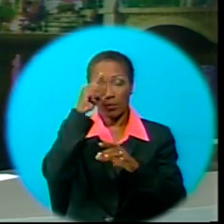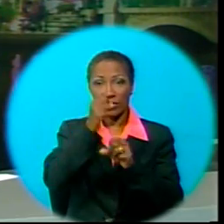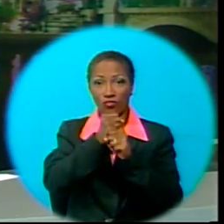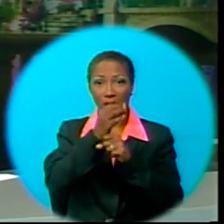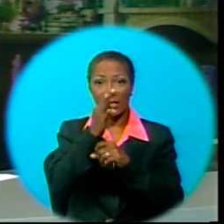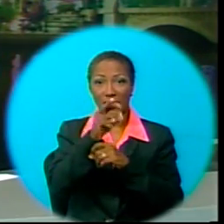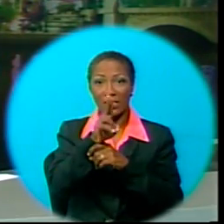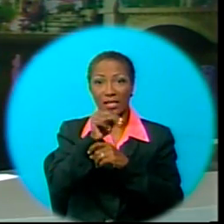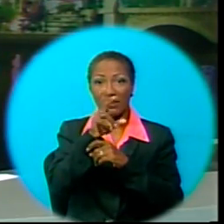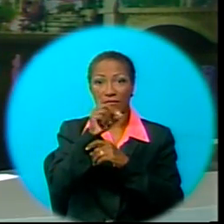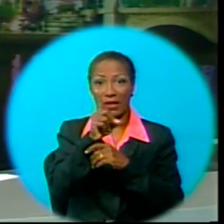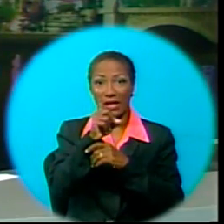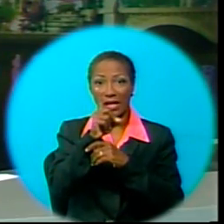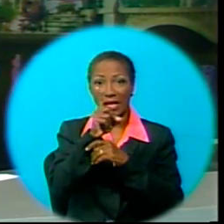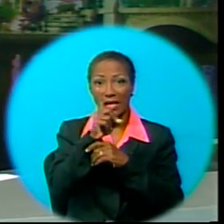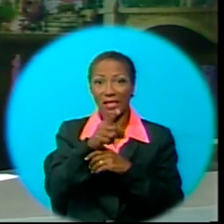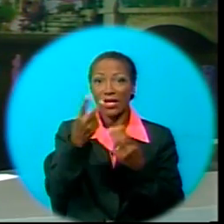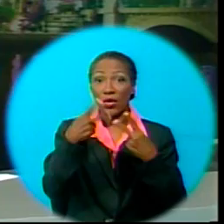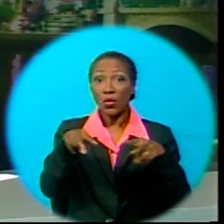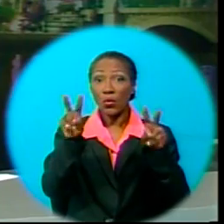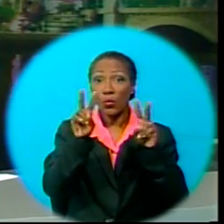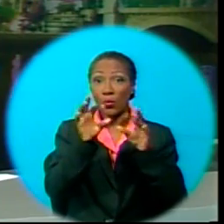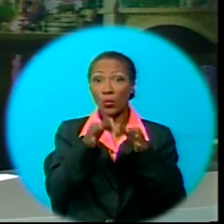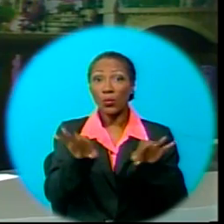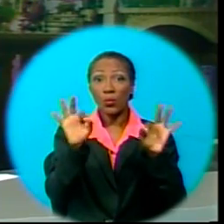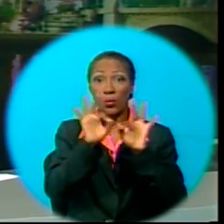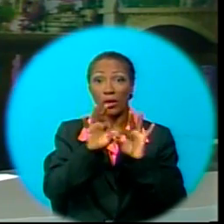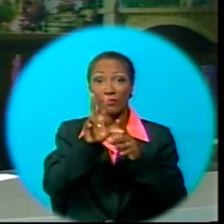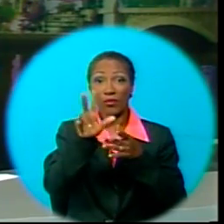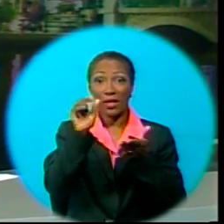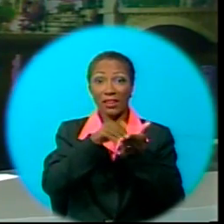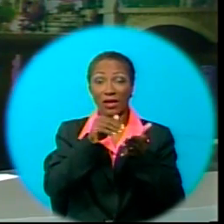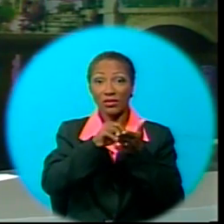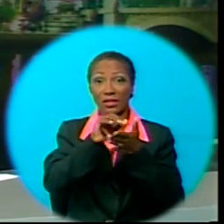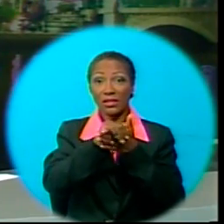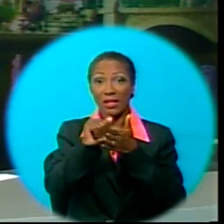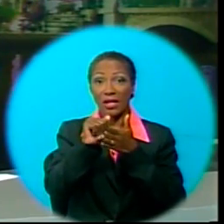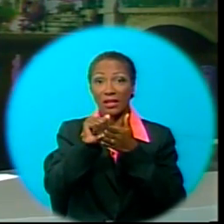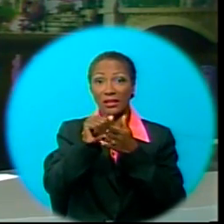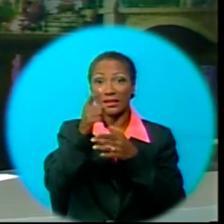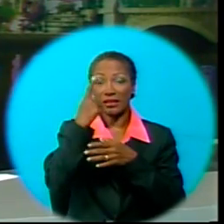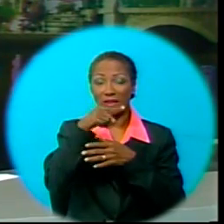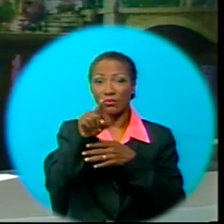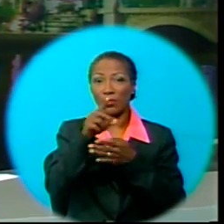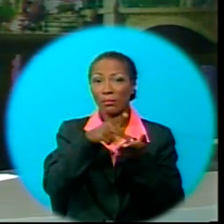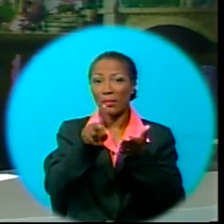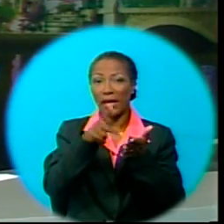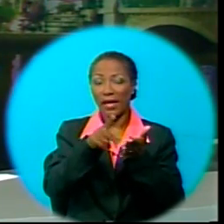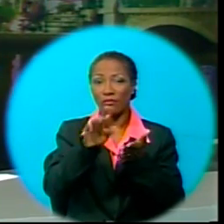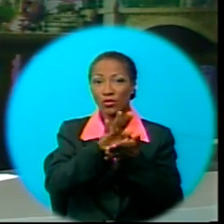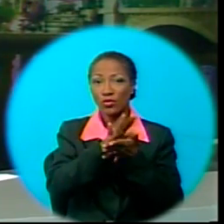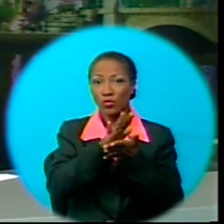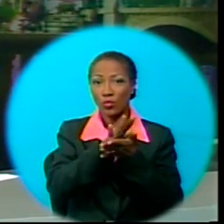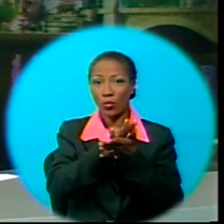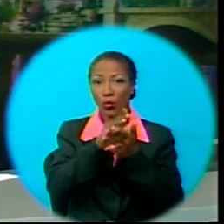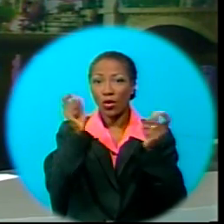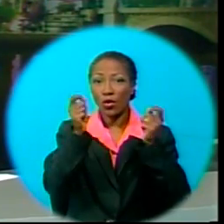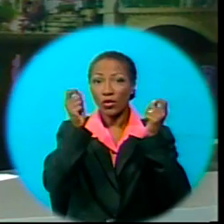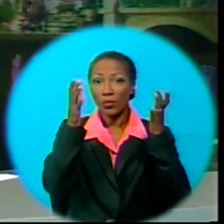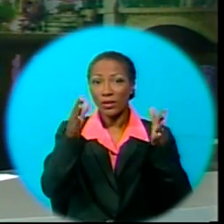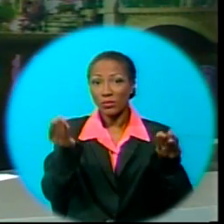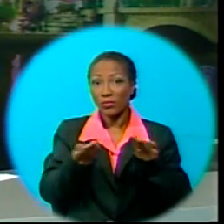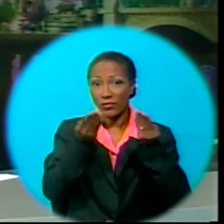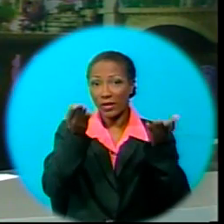The scholarships, valued at $3,000, will help offset the cost of basic school necessities. The winners were presented